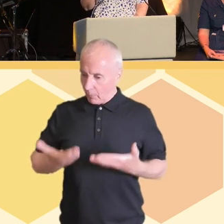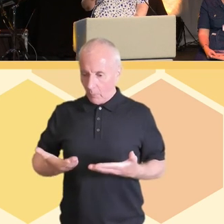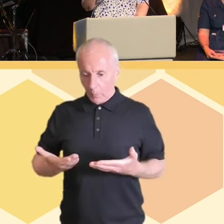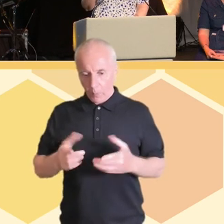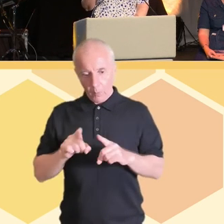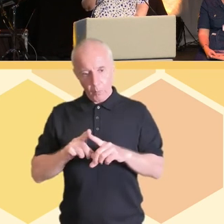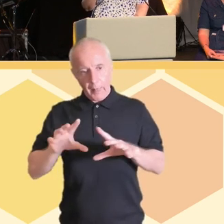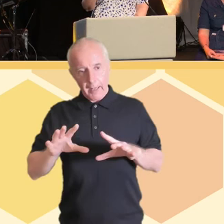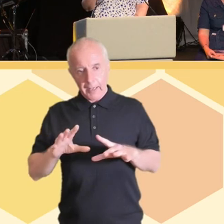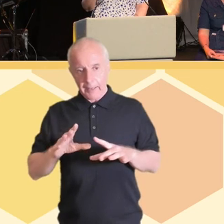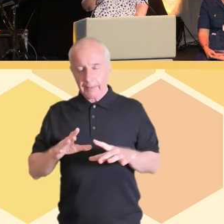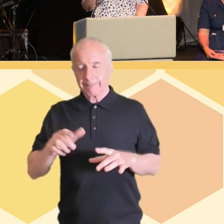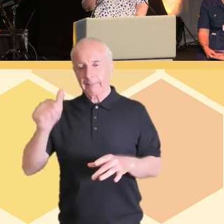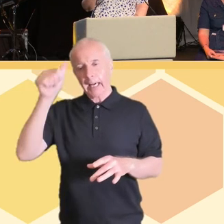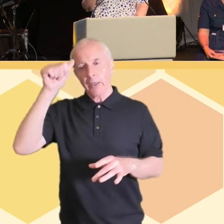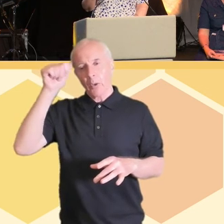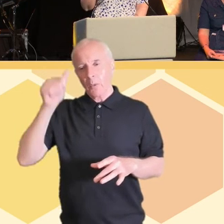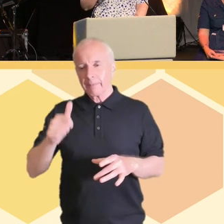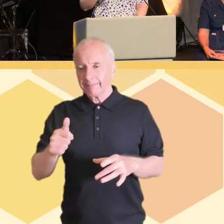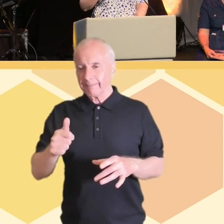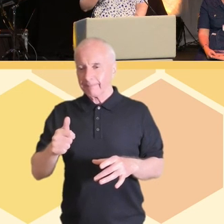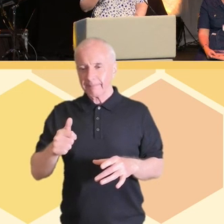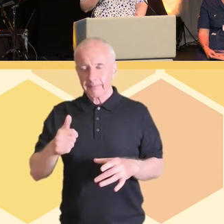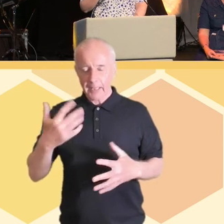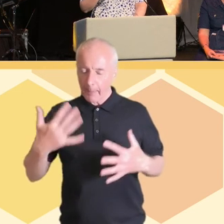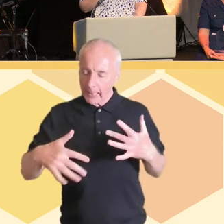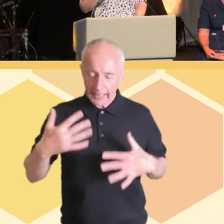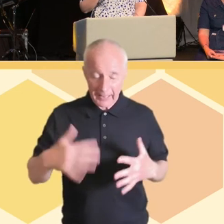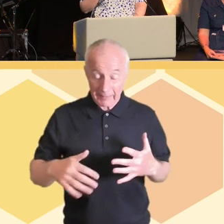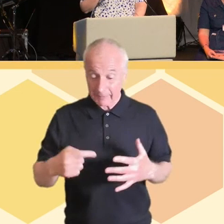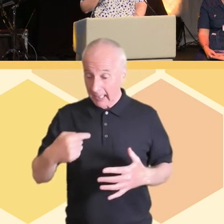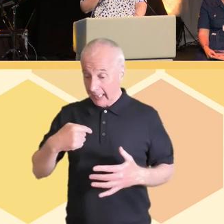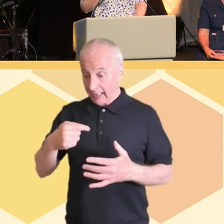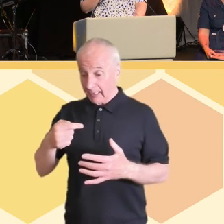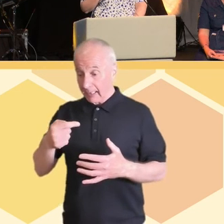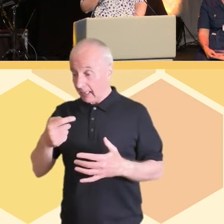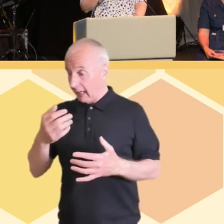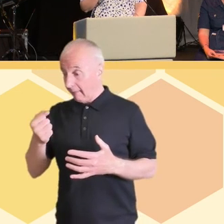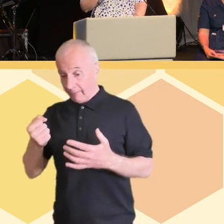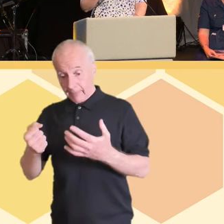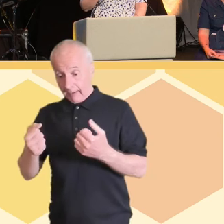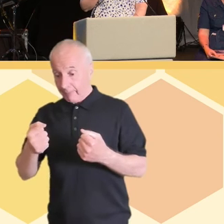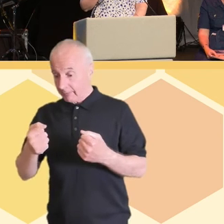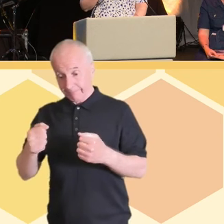and sometimes the pain of that, I experience the pain of that, I'm sure we all do.